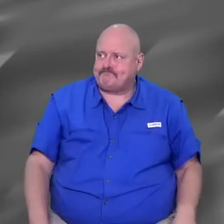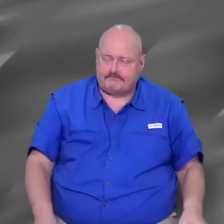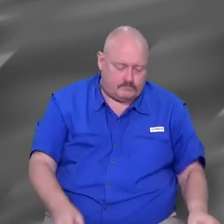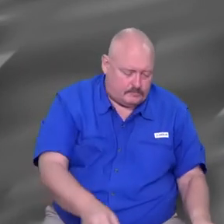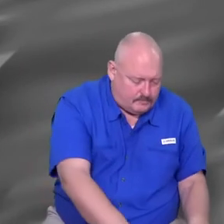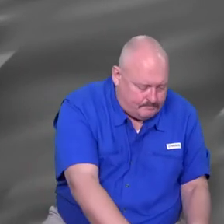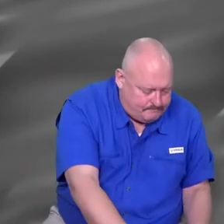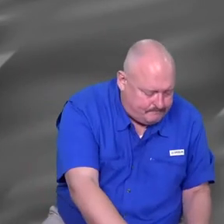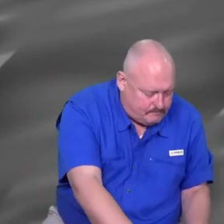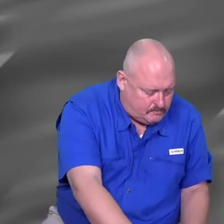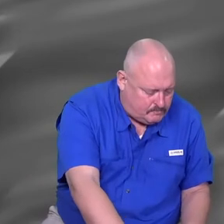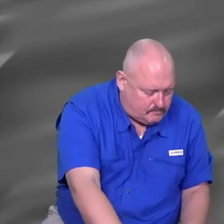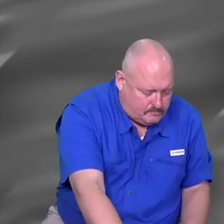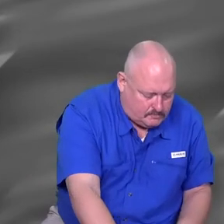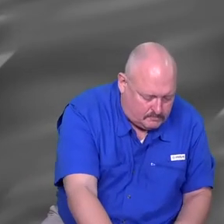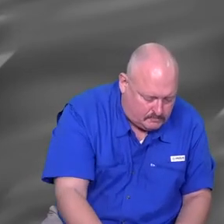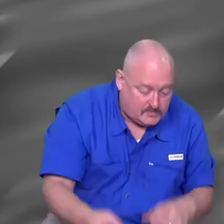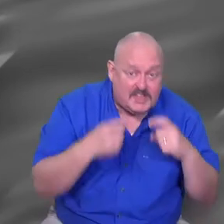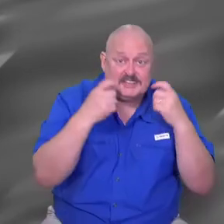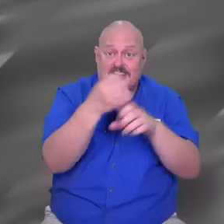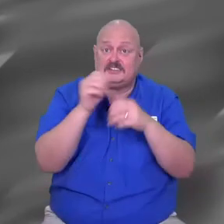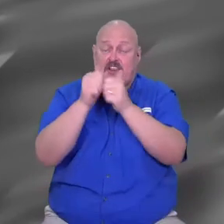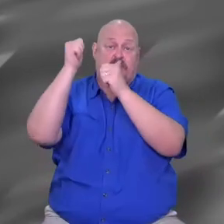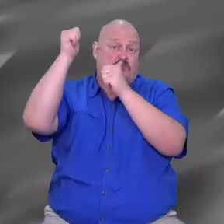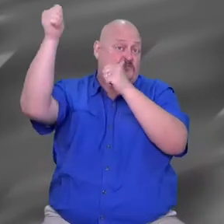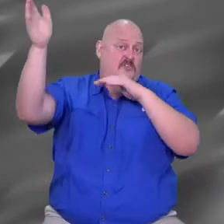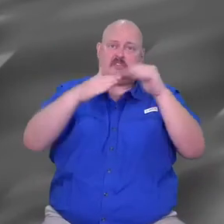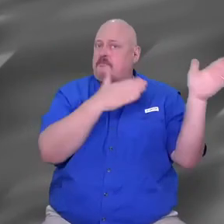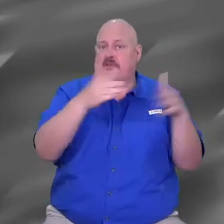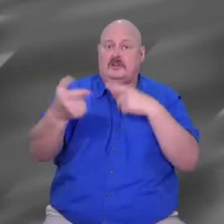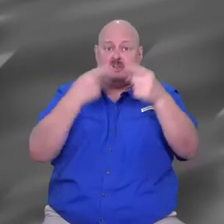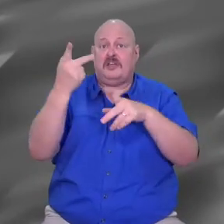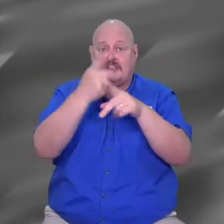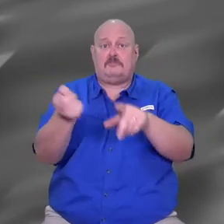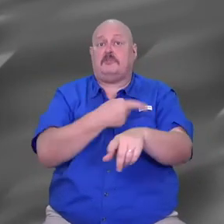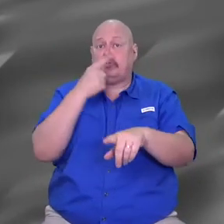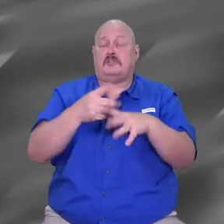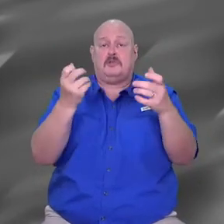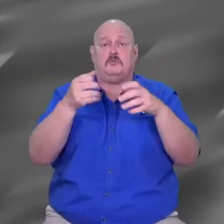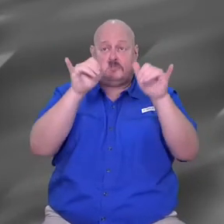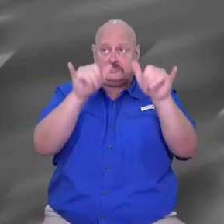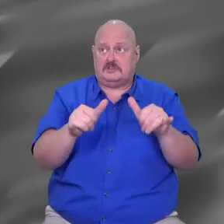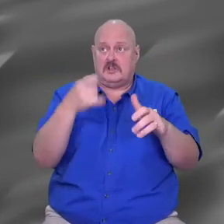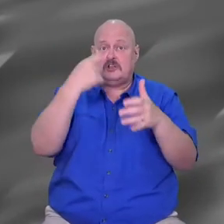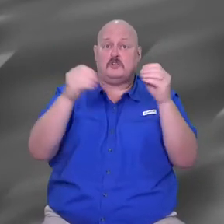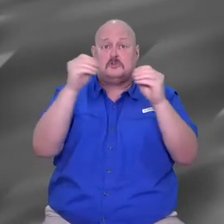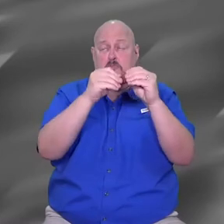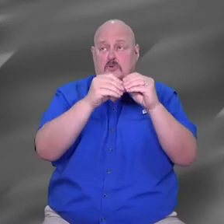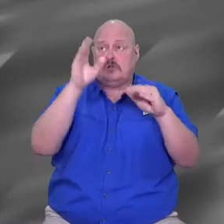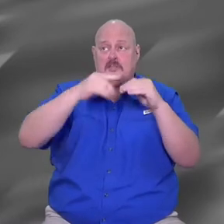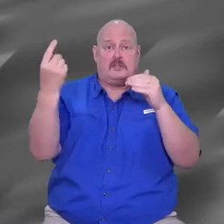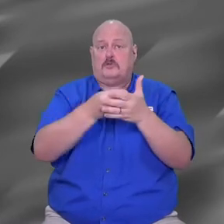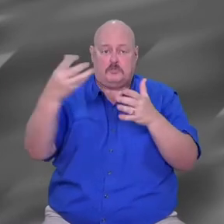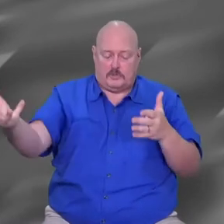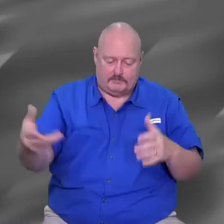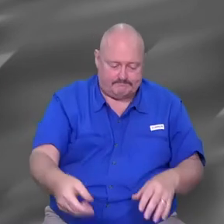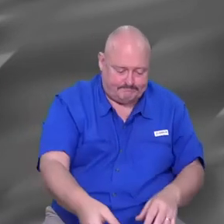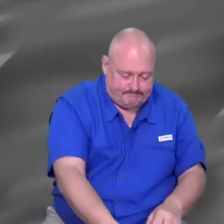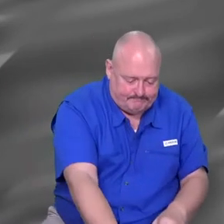that sin will take you further than you ever plan to go. It will keep you longer than you ever wanted to stay, and it'll cost you more than you ever wanted to